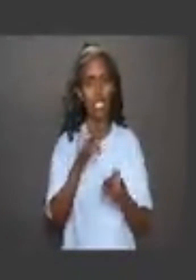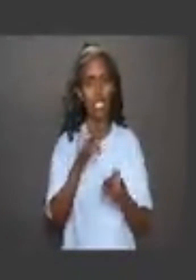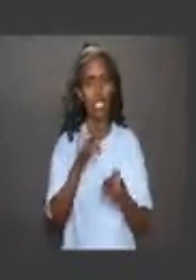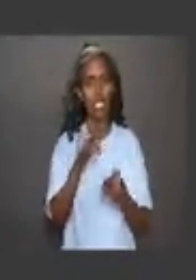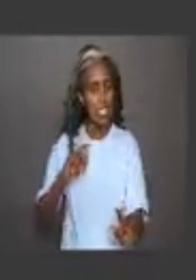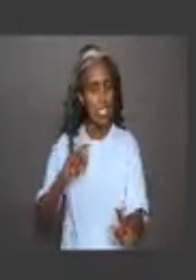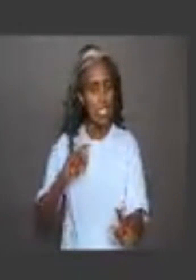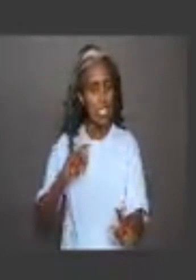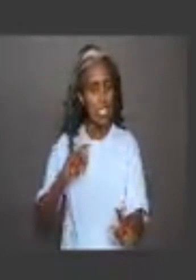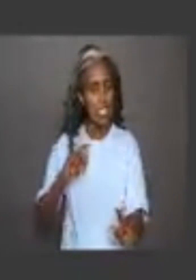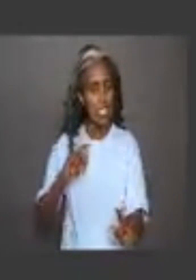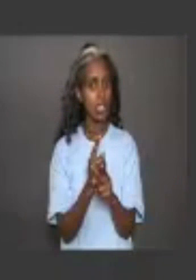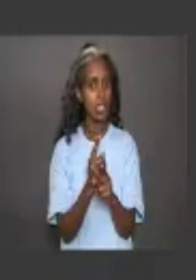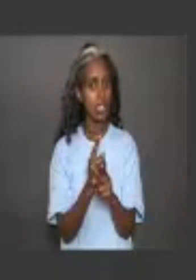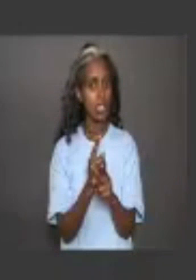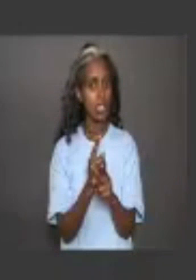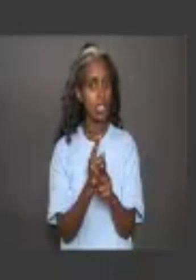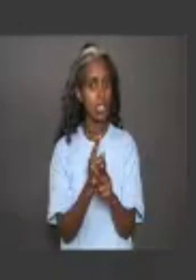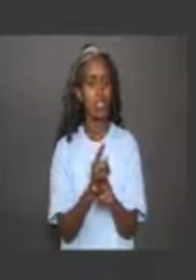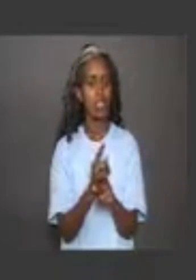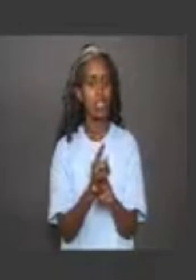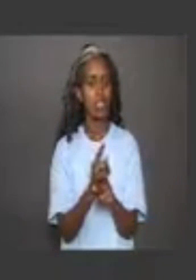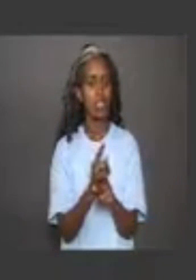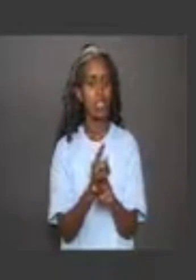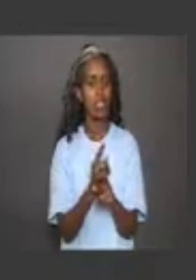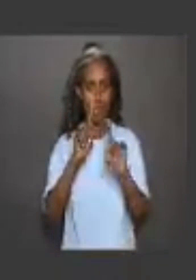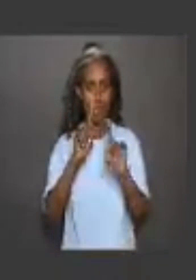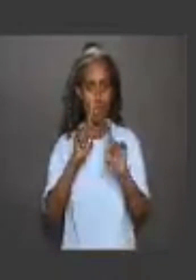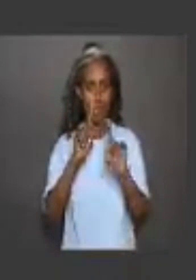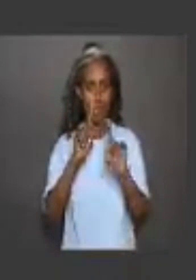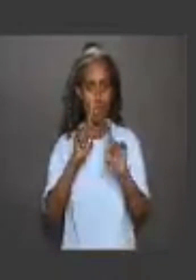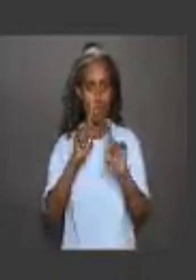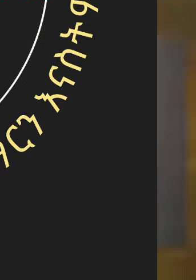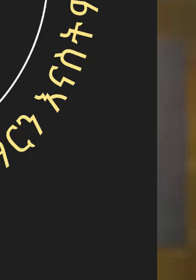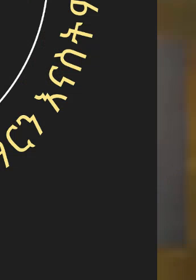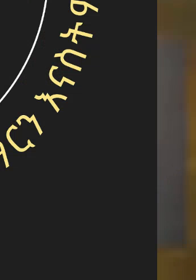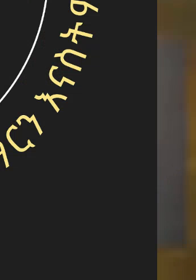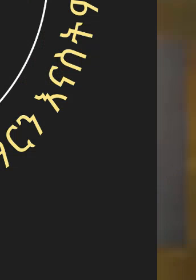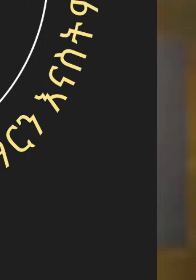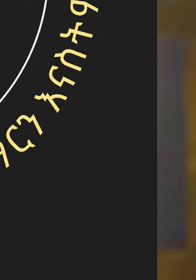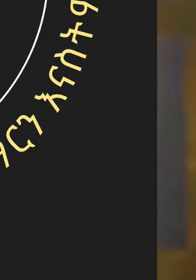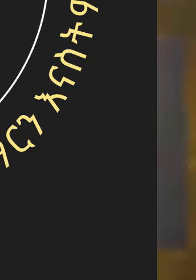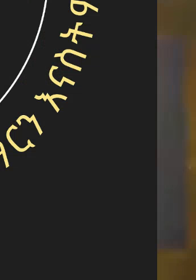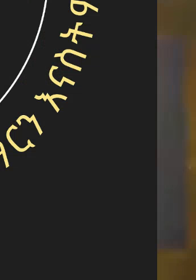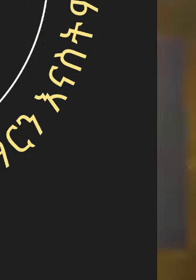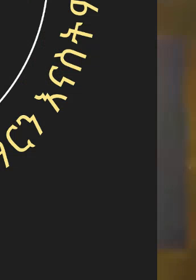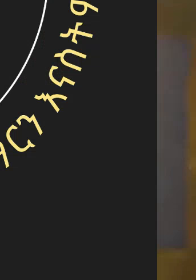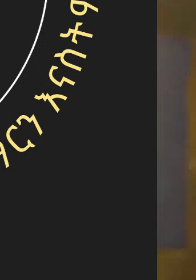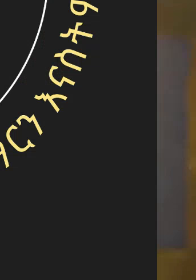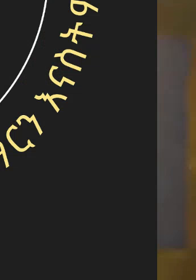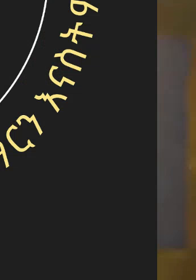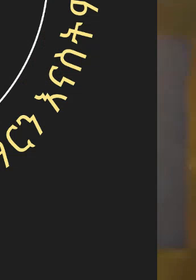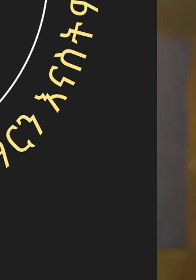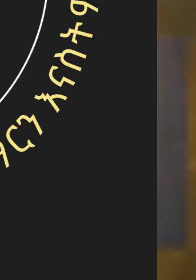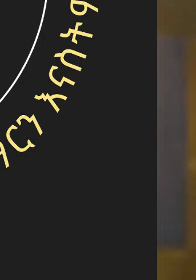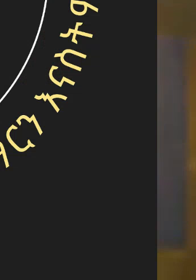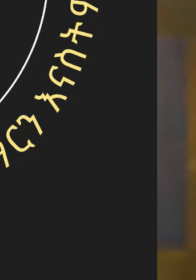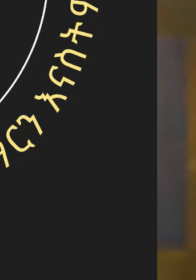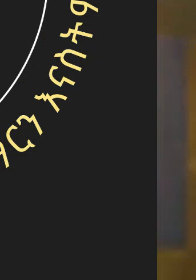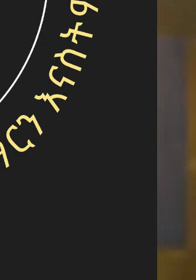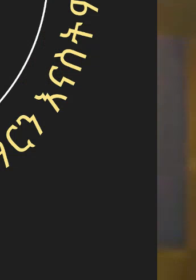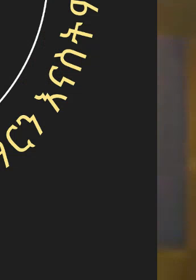exactly into d of x. This theorem sounds complicated,